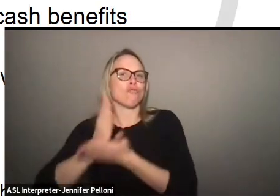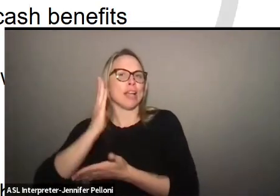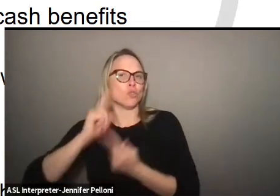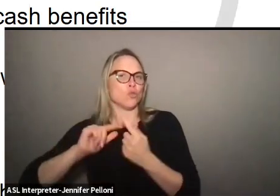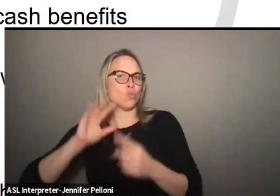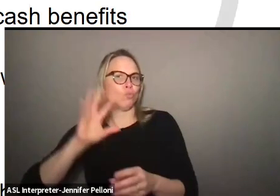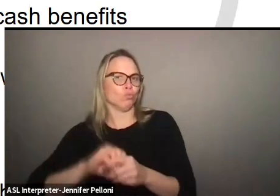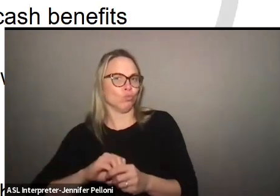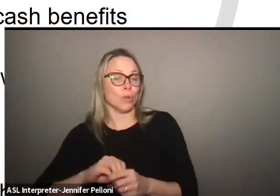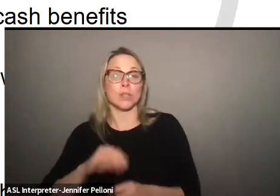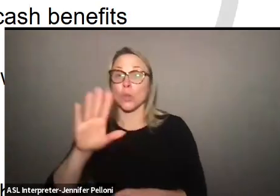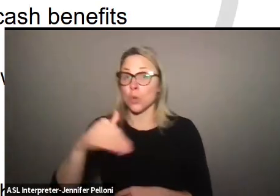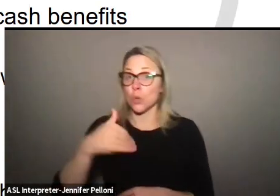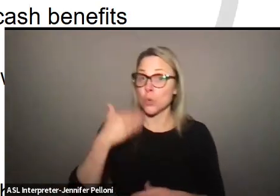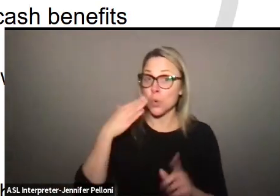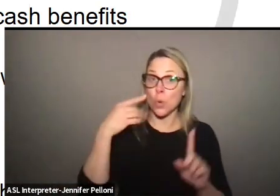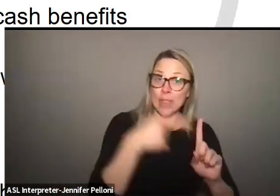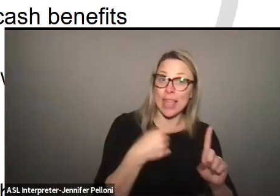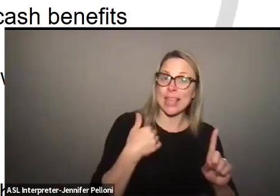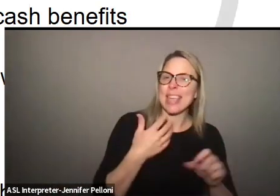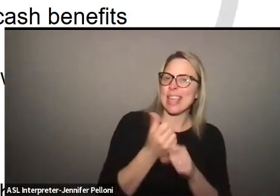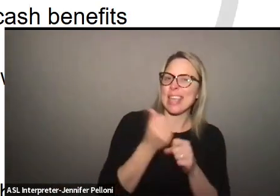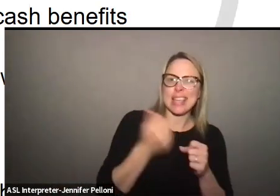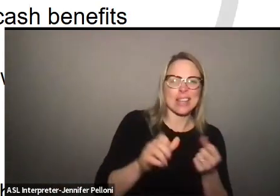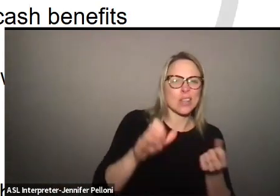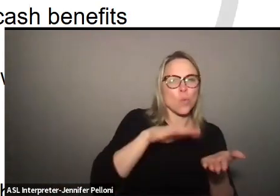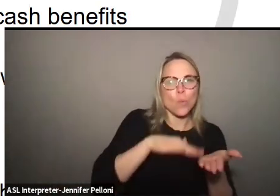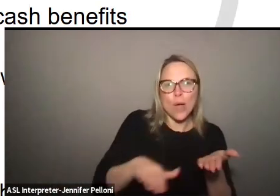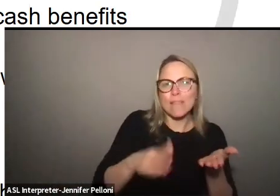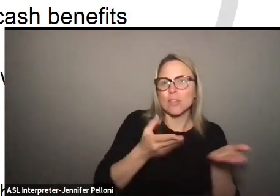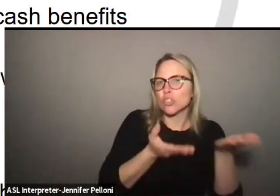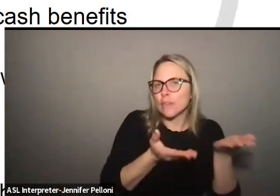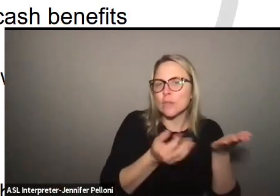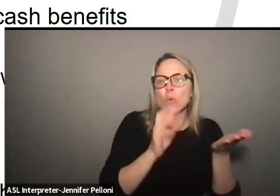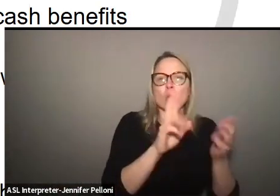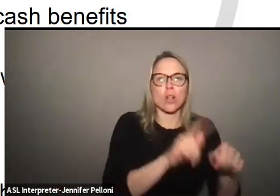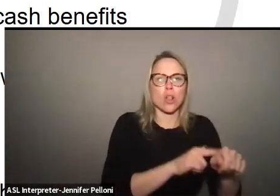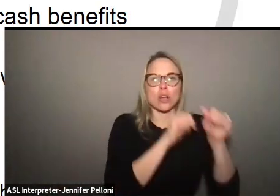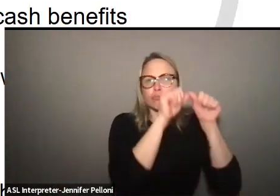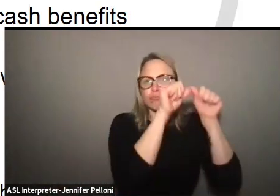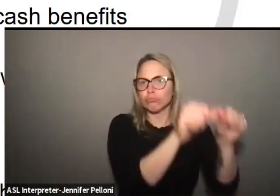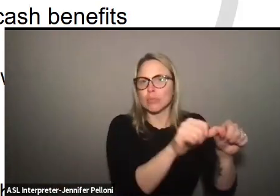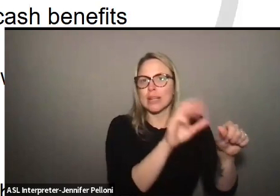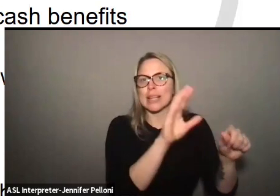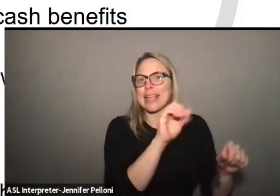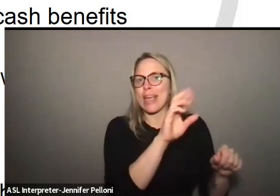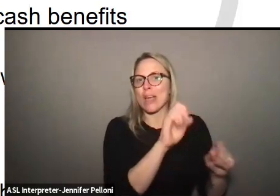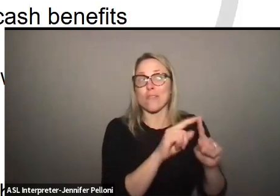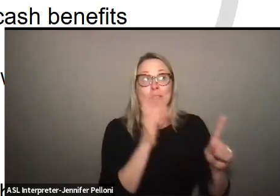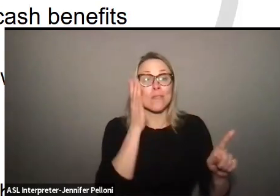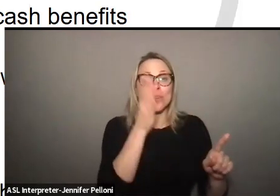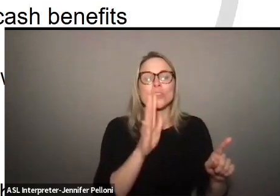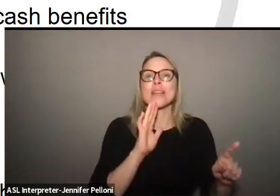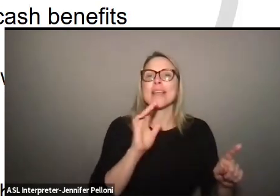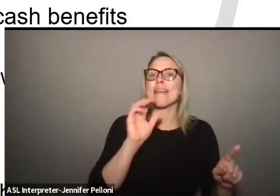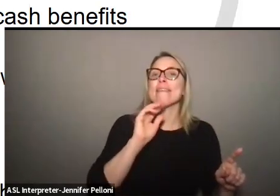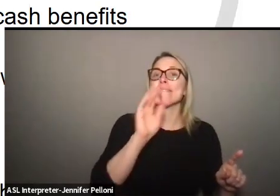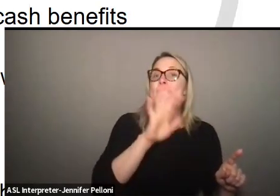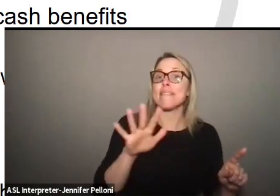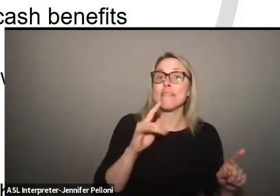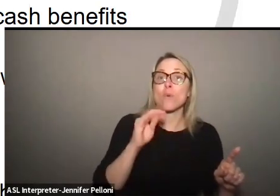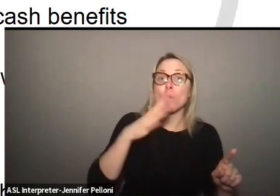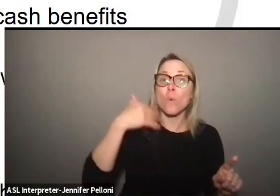when your child receives any type of waiver service or any type of long-term care in the future, age 55 or older,